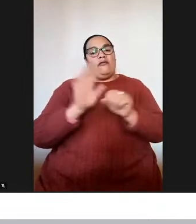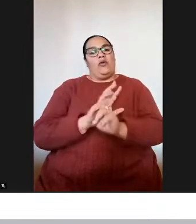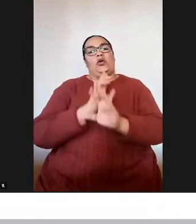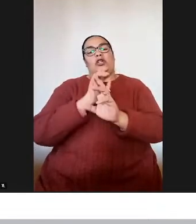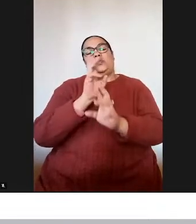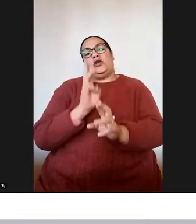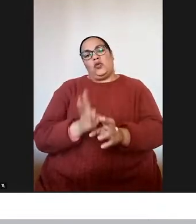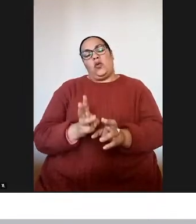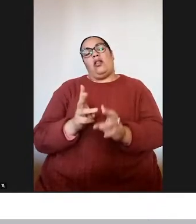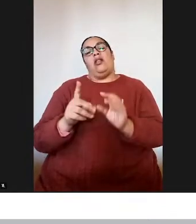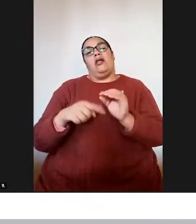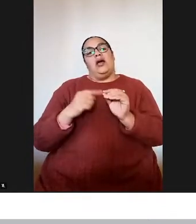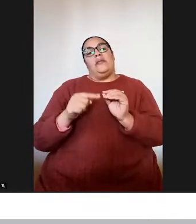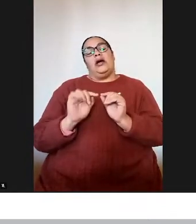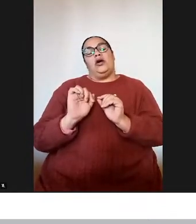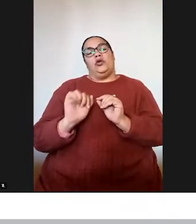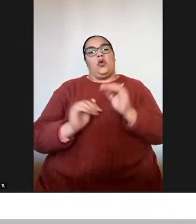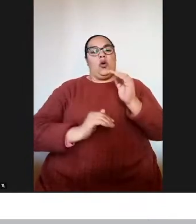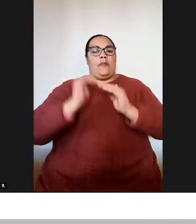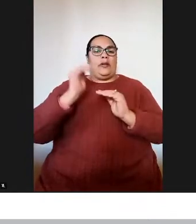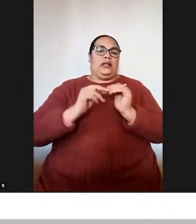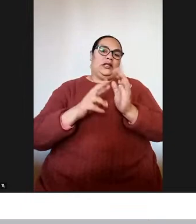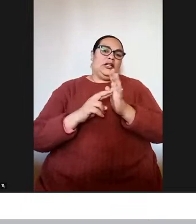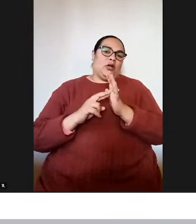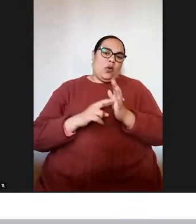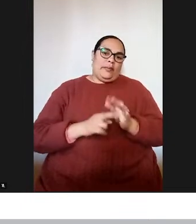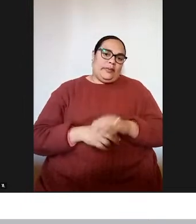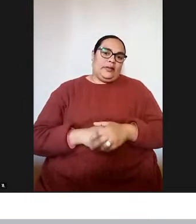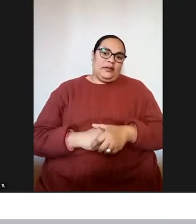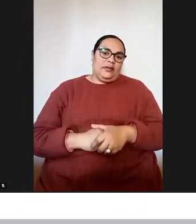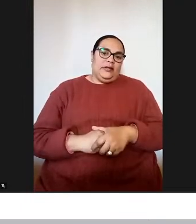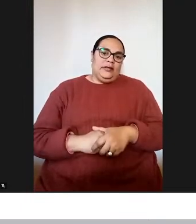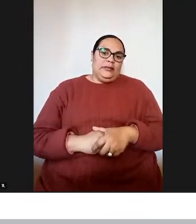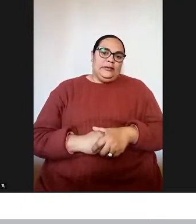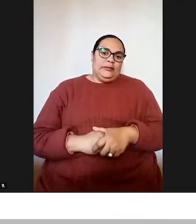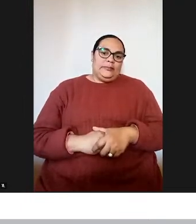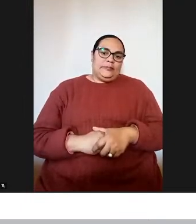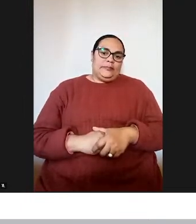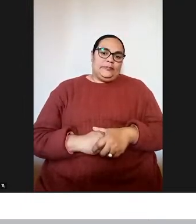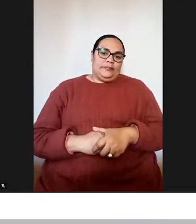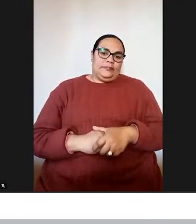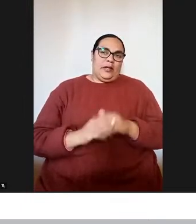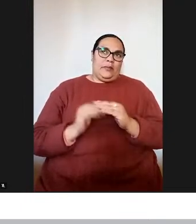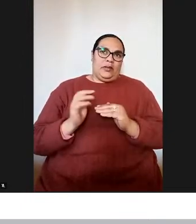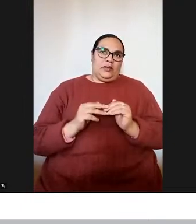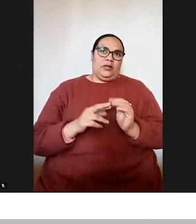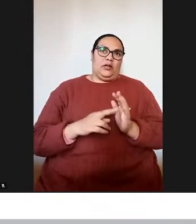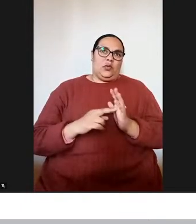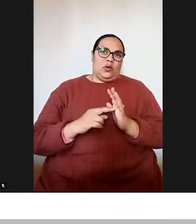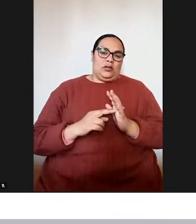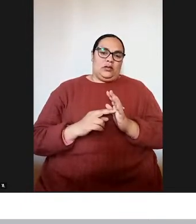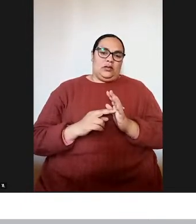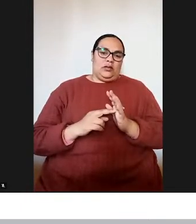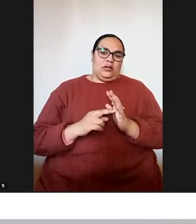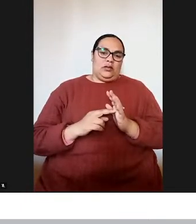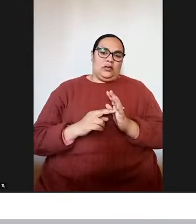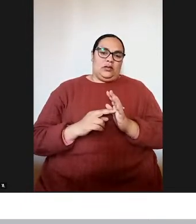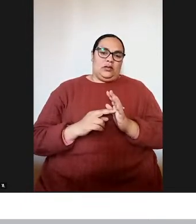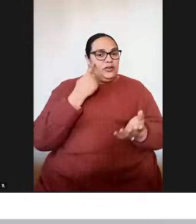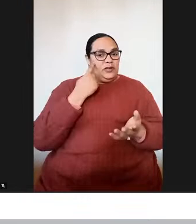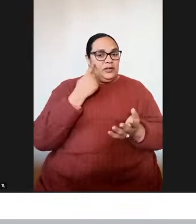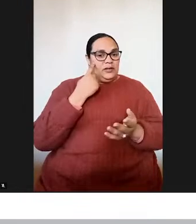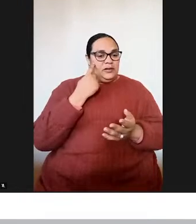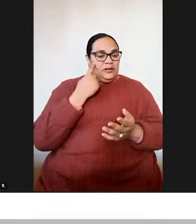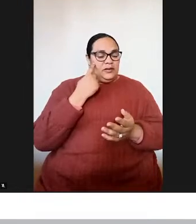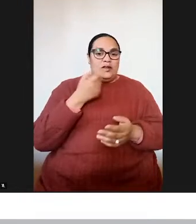in terms of the building requirements. Building requirements. Mr. Secretary?